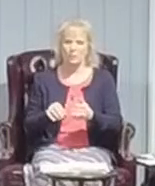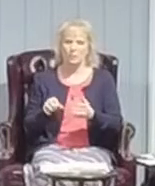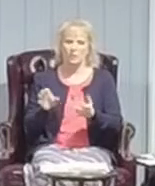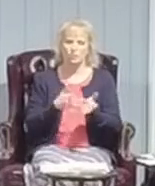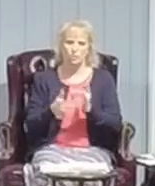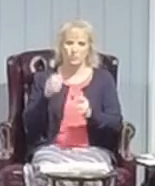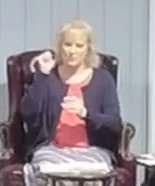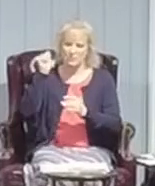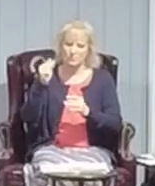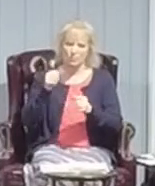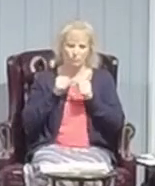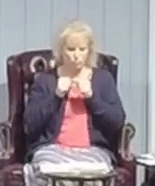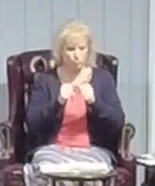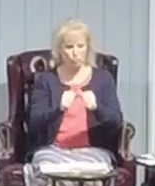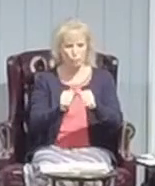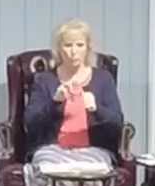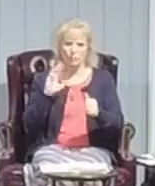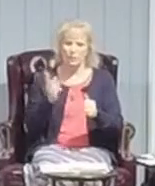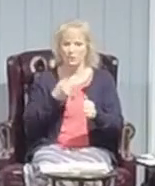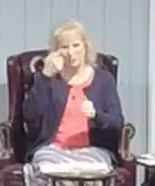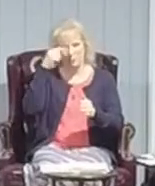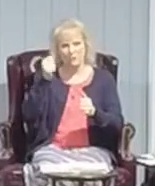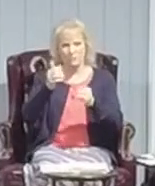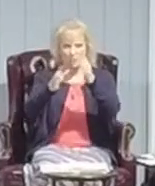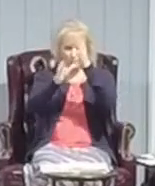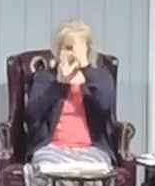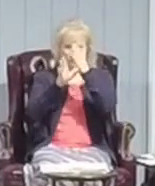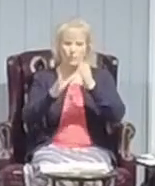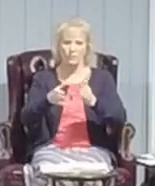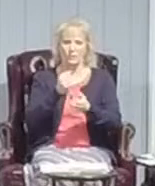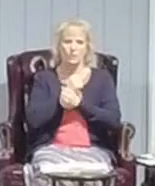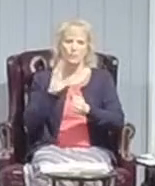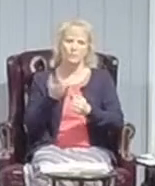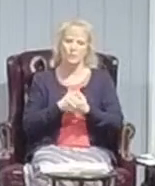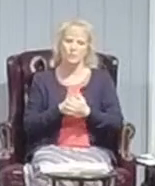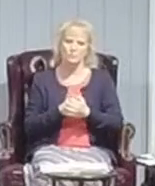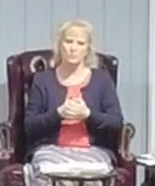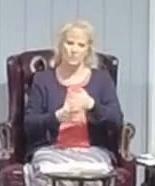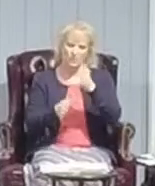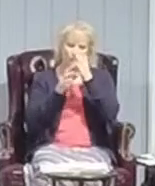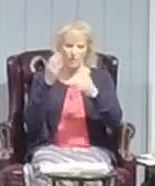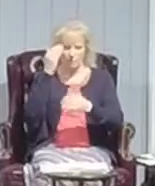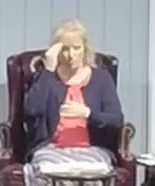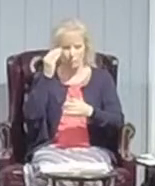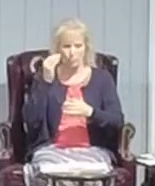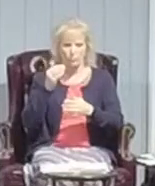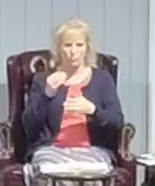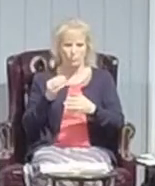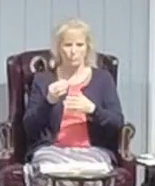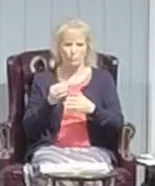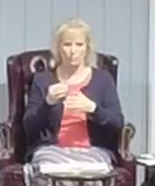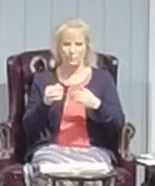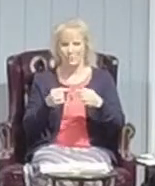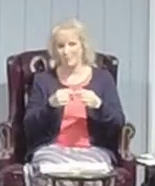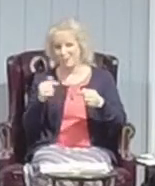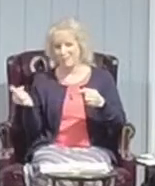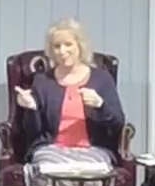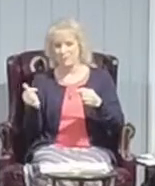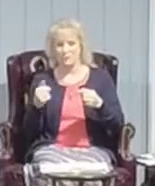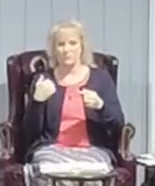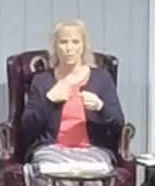himself endured the cross. The Father knew the alternative was that we would perish. Another reason